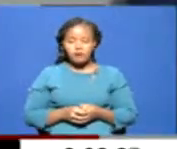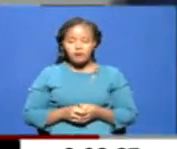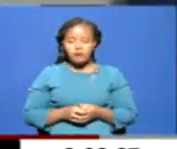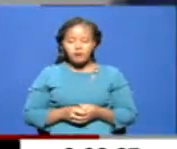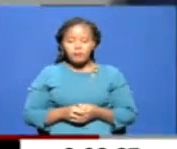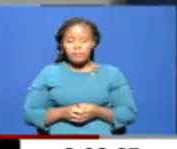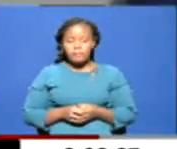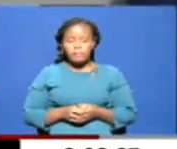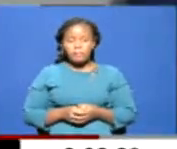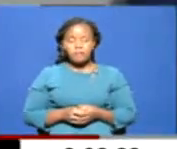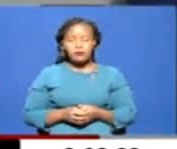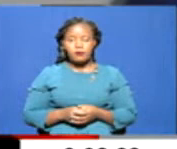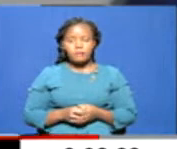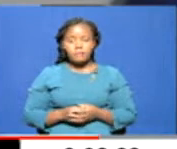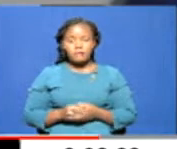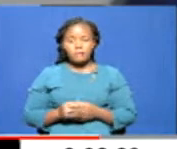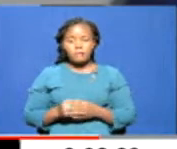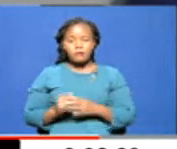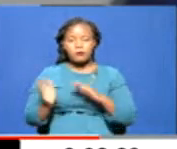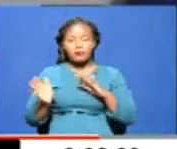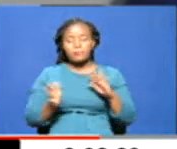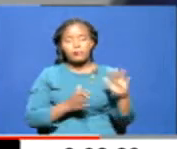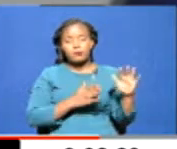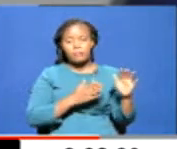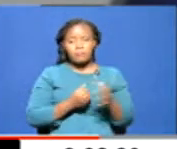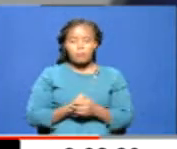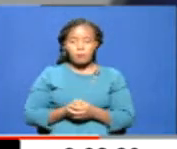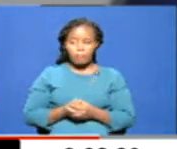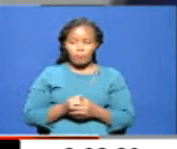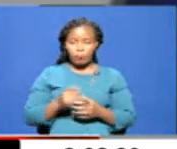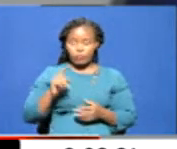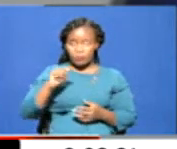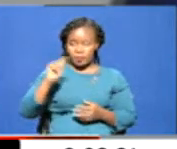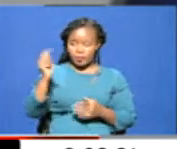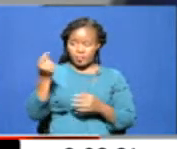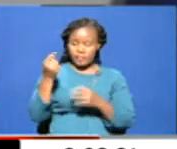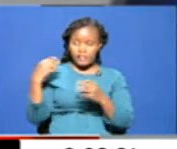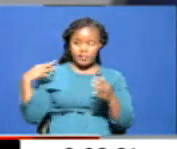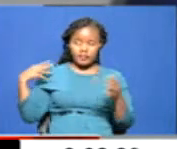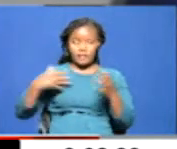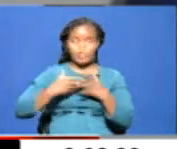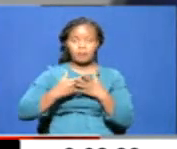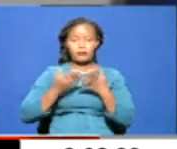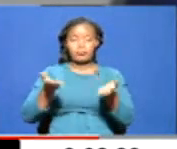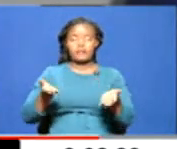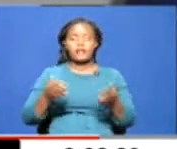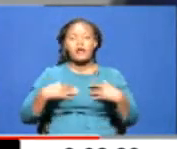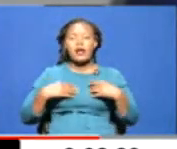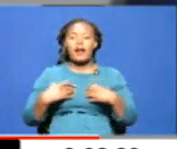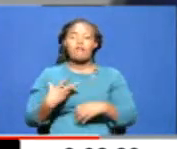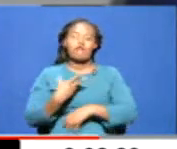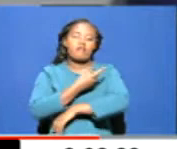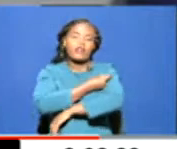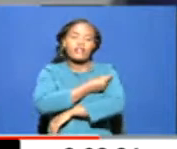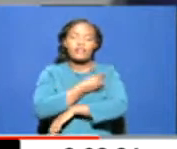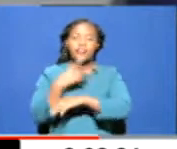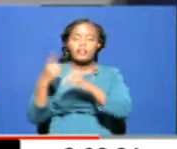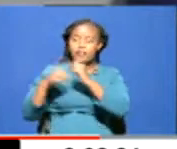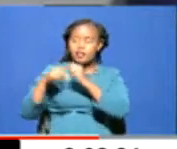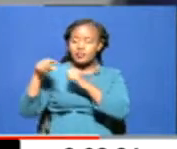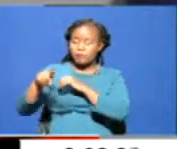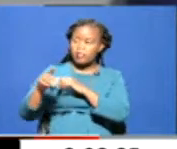Now, let's look at the COVID situation in the country. Kenya has so far vaccinated over 6.95 million people